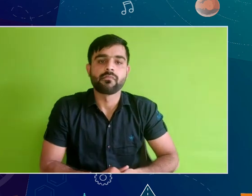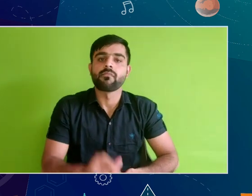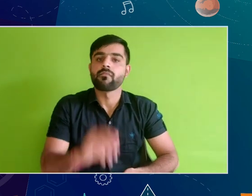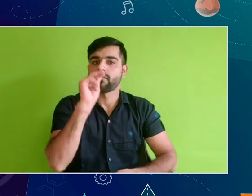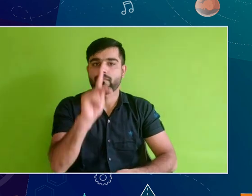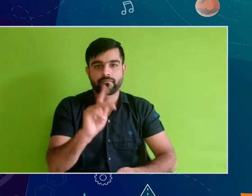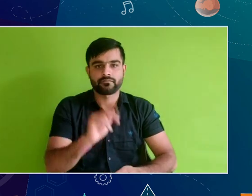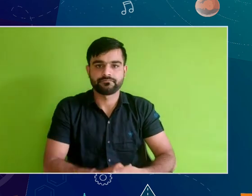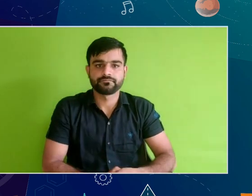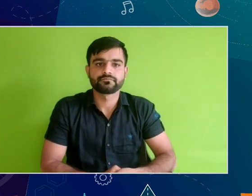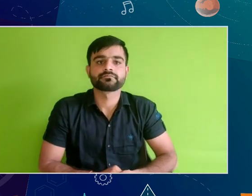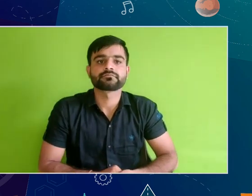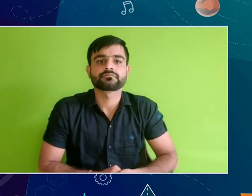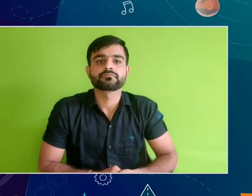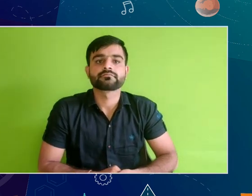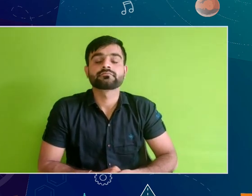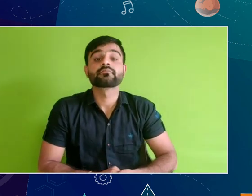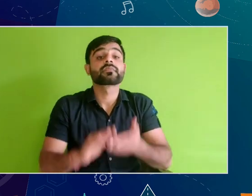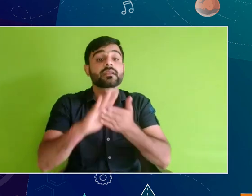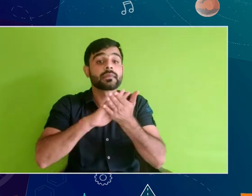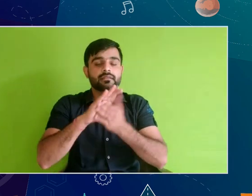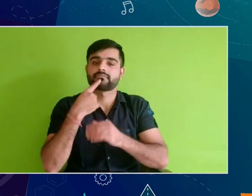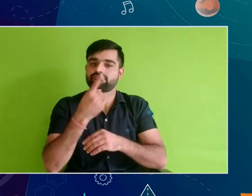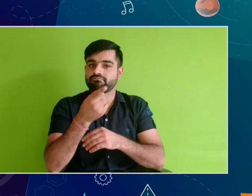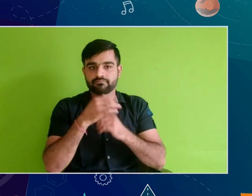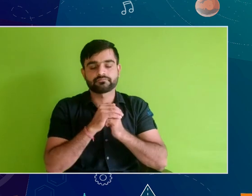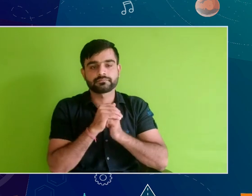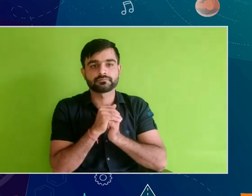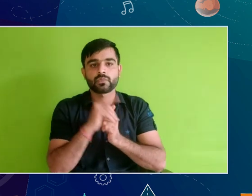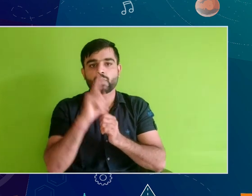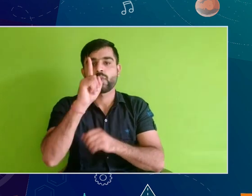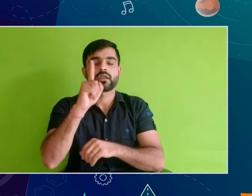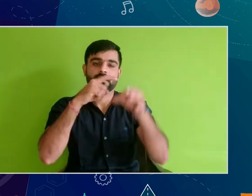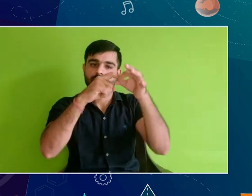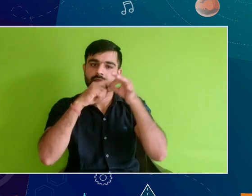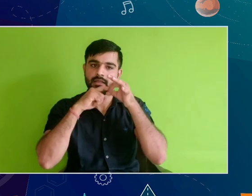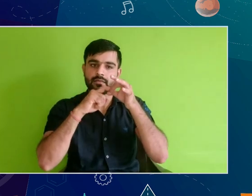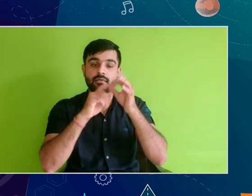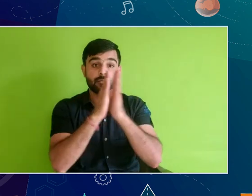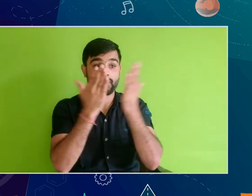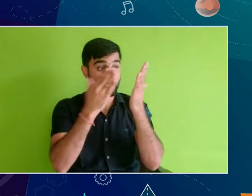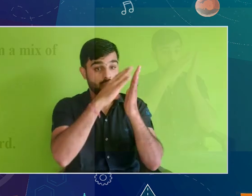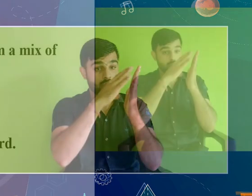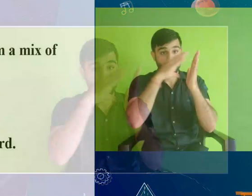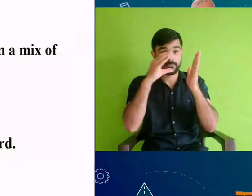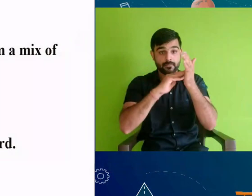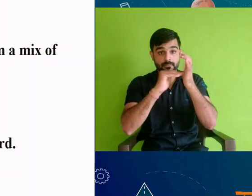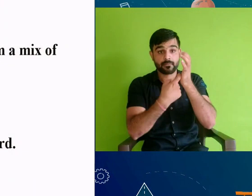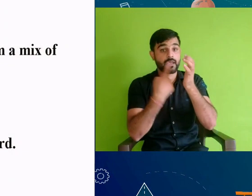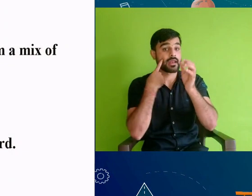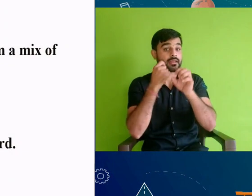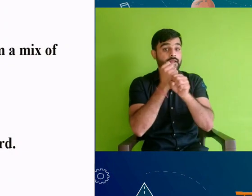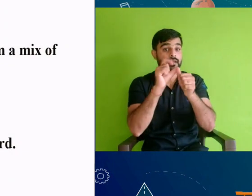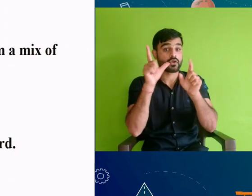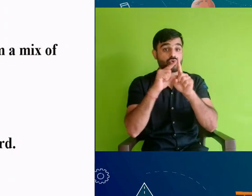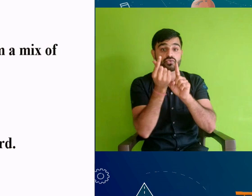Okay sir. So basically I am taking one of the questions from the textbook Marigold, unit 1 chapter